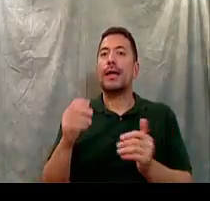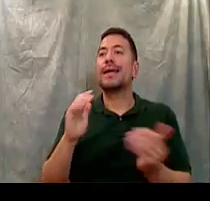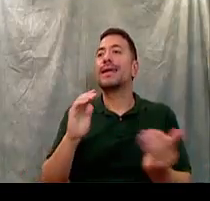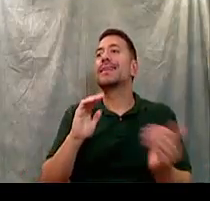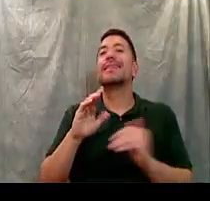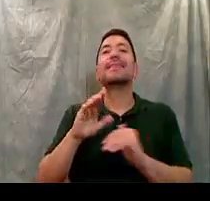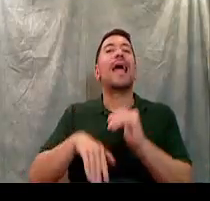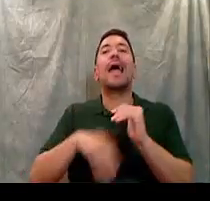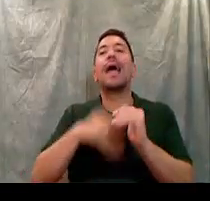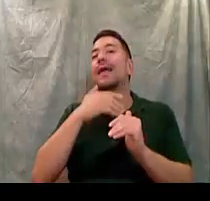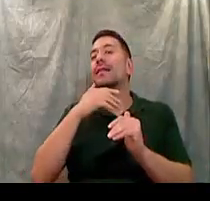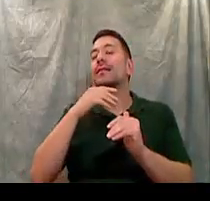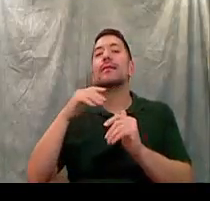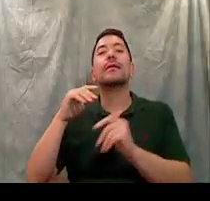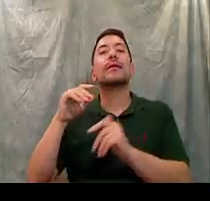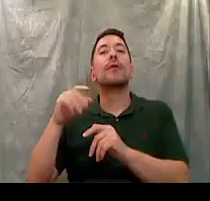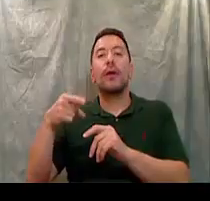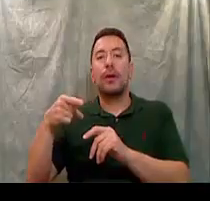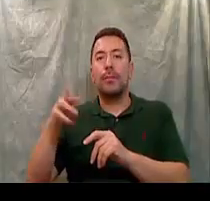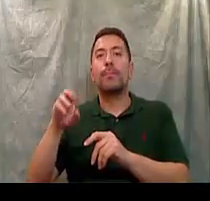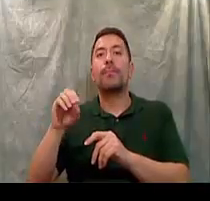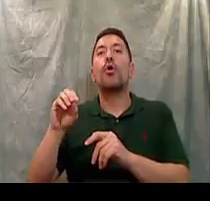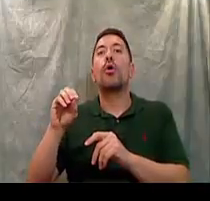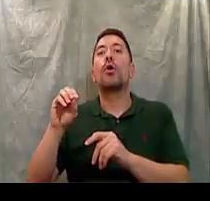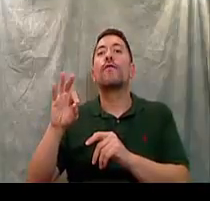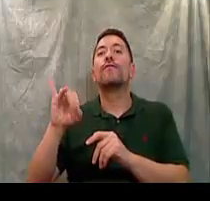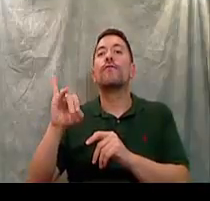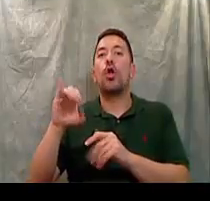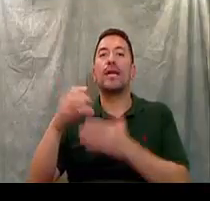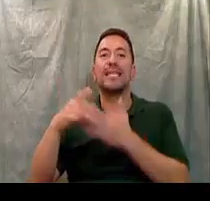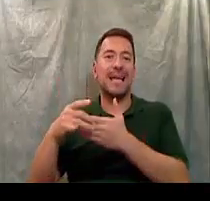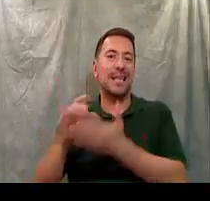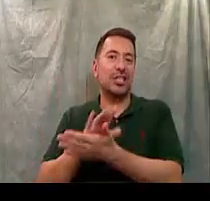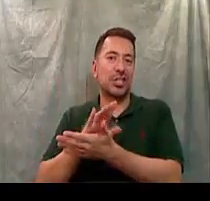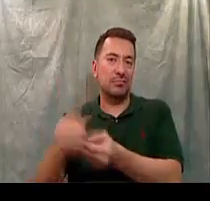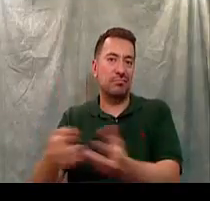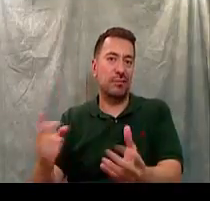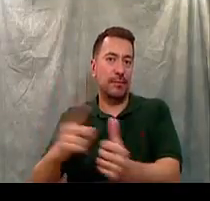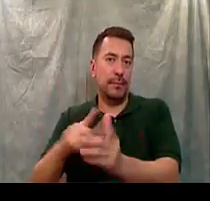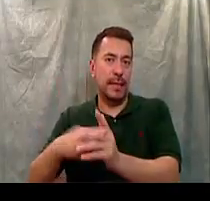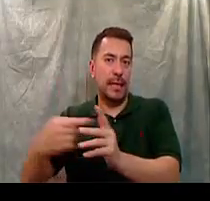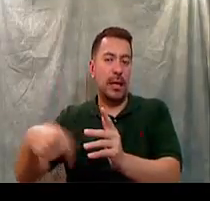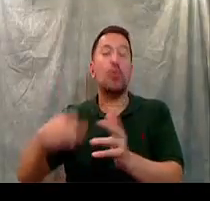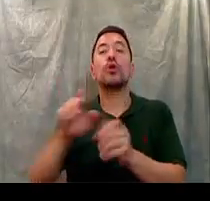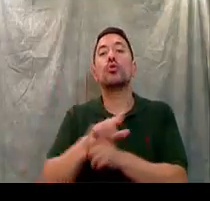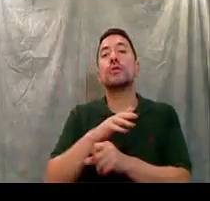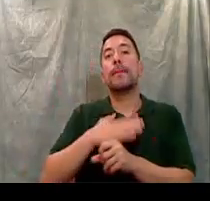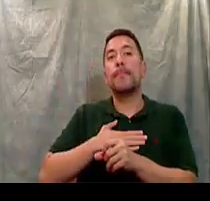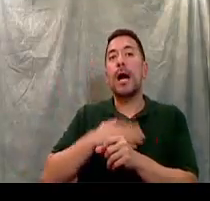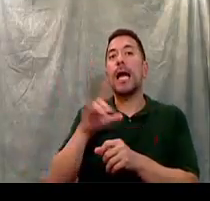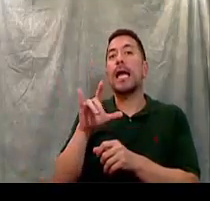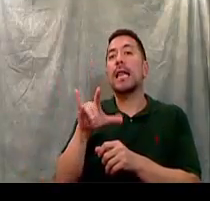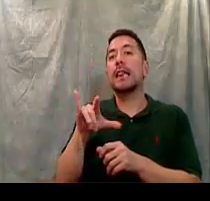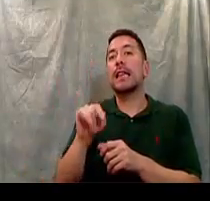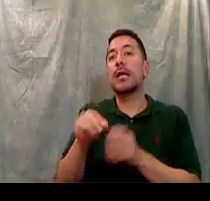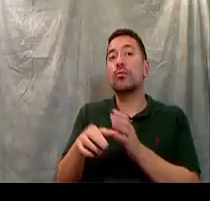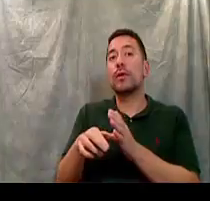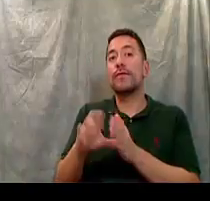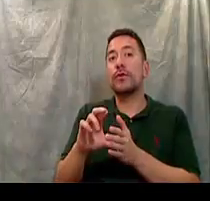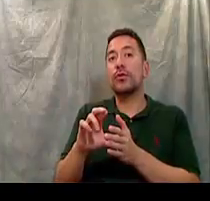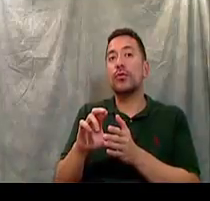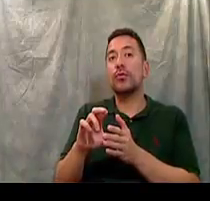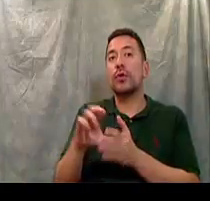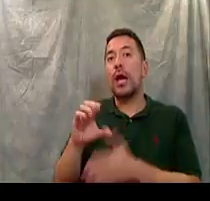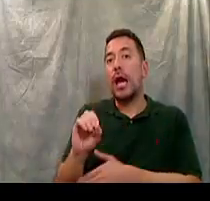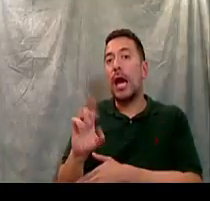Porfilio distributed at the beginning of the summer quarter. I want you to use my new Lit Review outline template, which is linked in that week